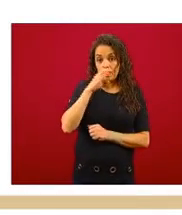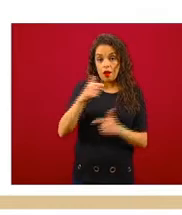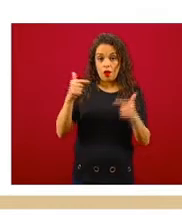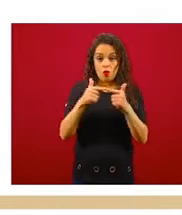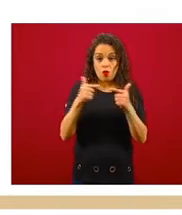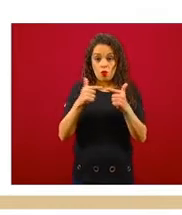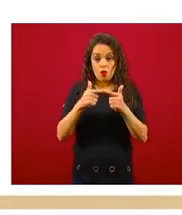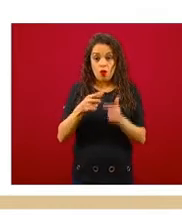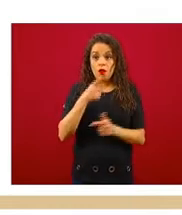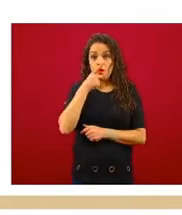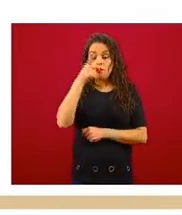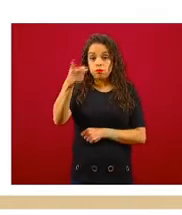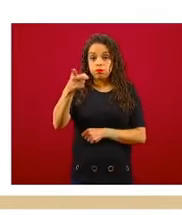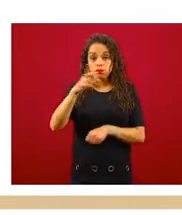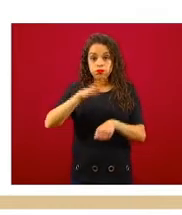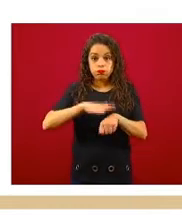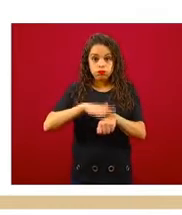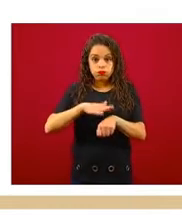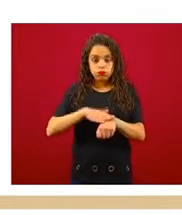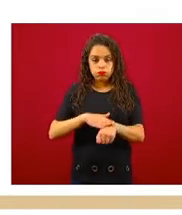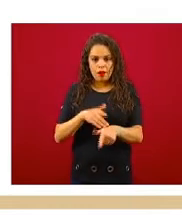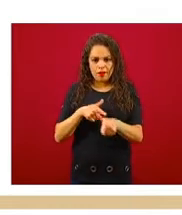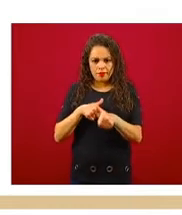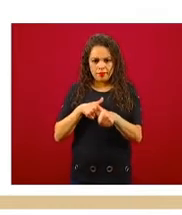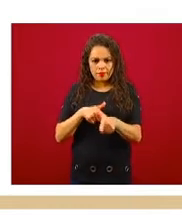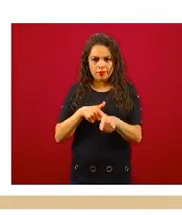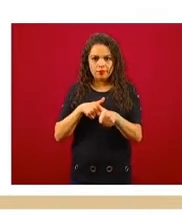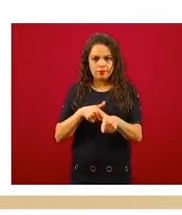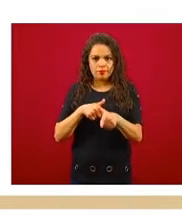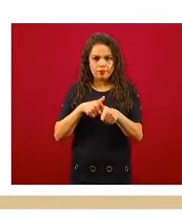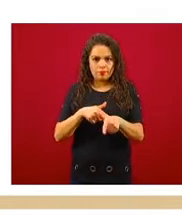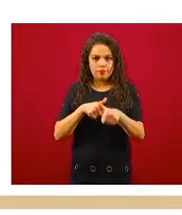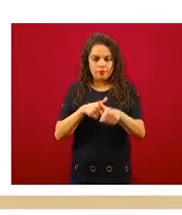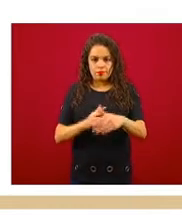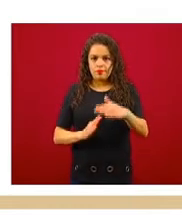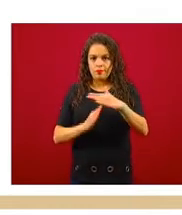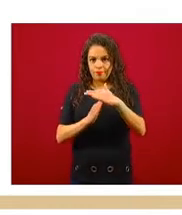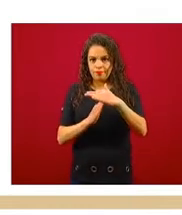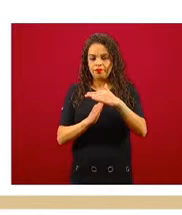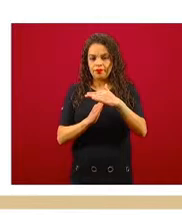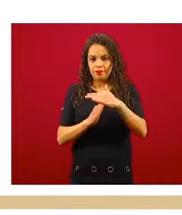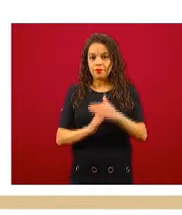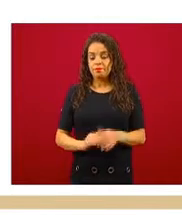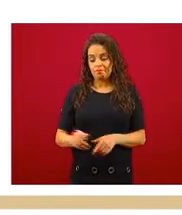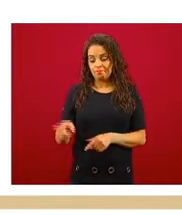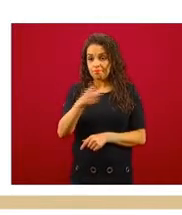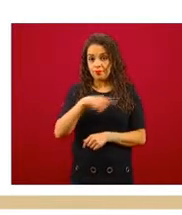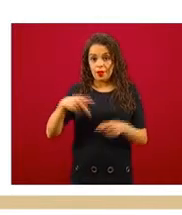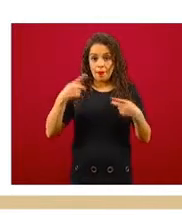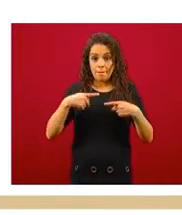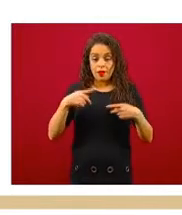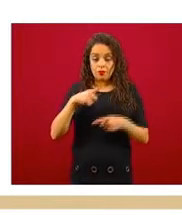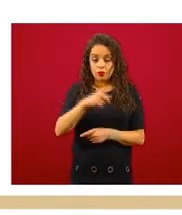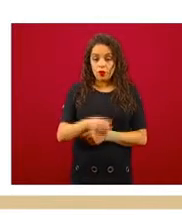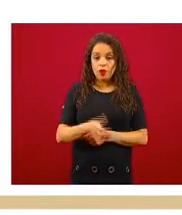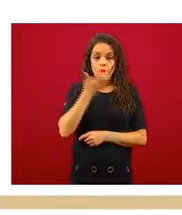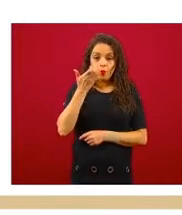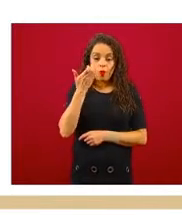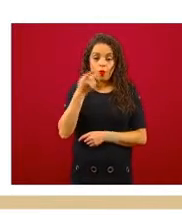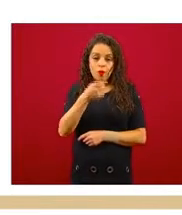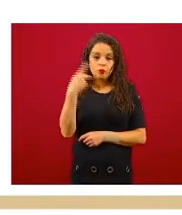goal, Aguascalientes, even though that Google is showing that they've been able to stay around the